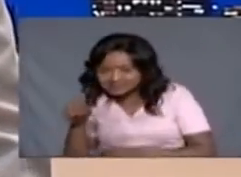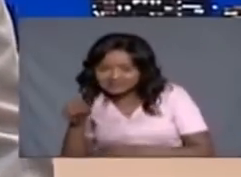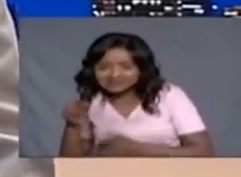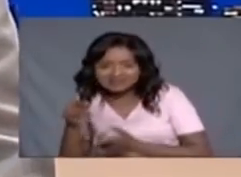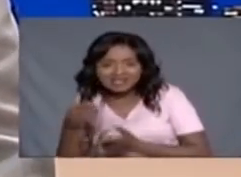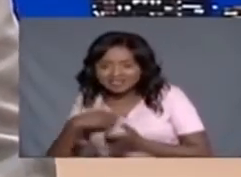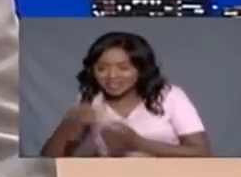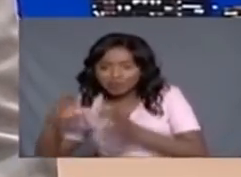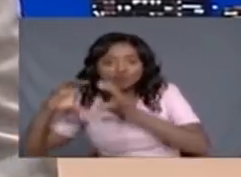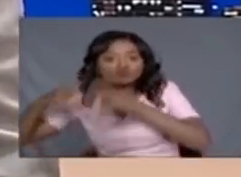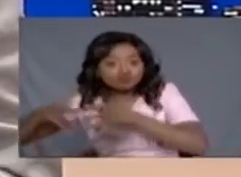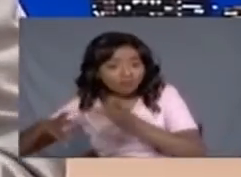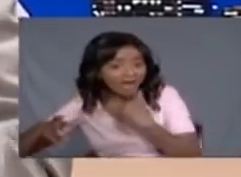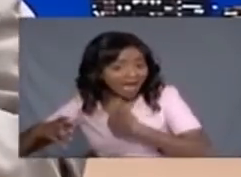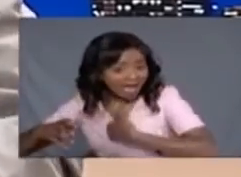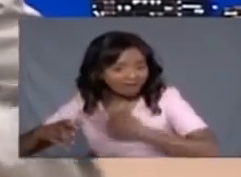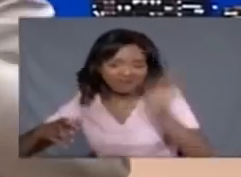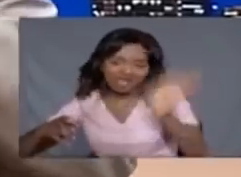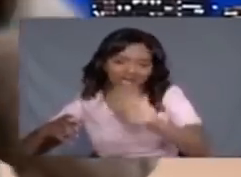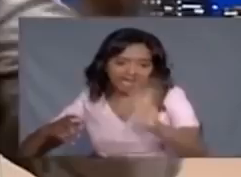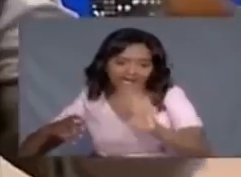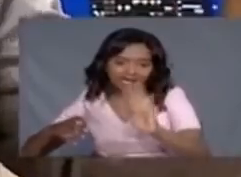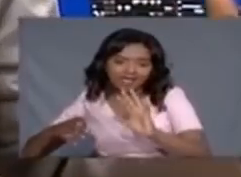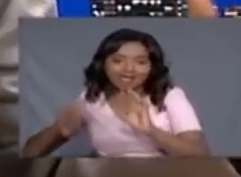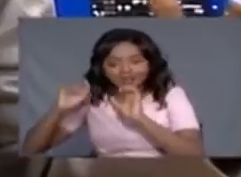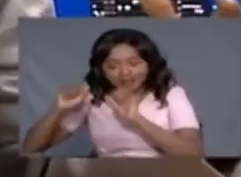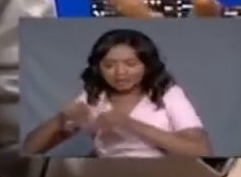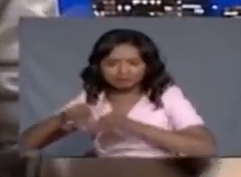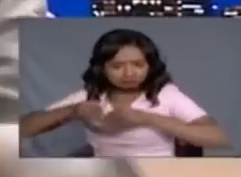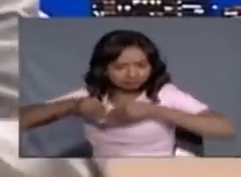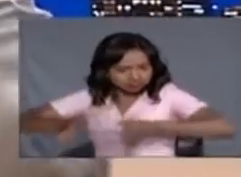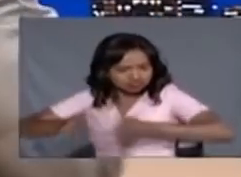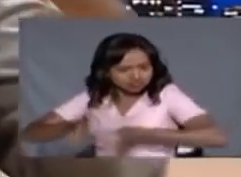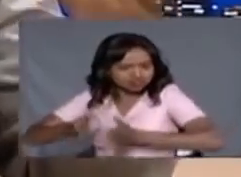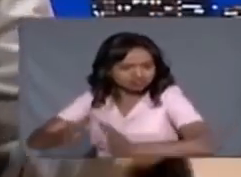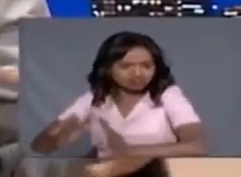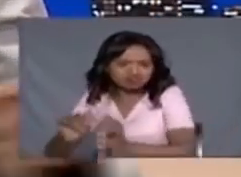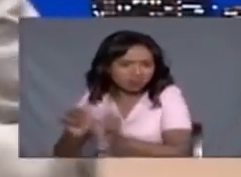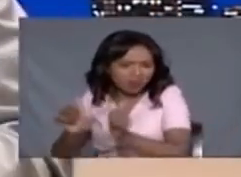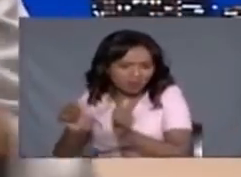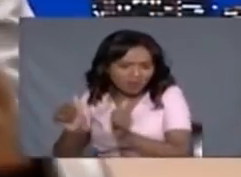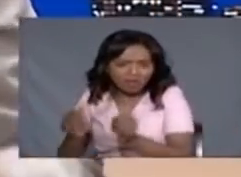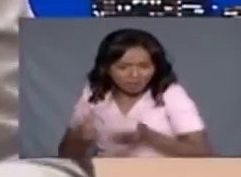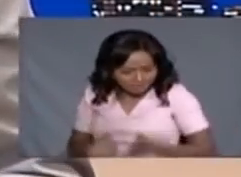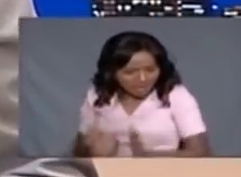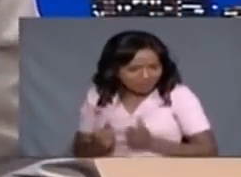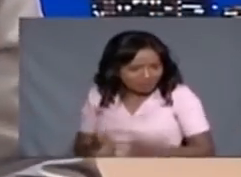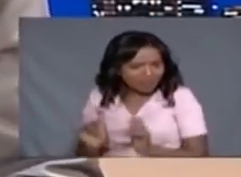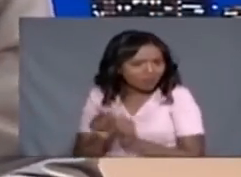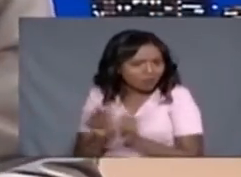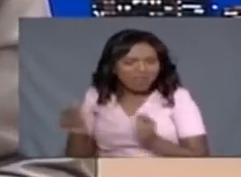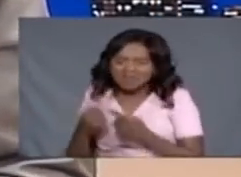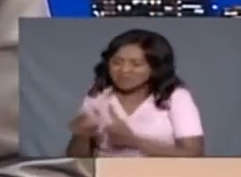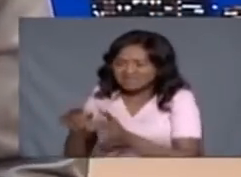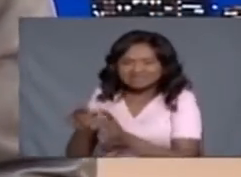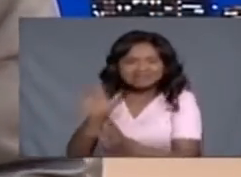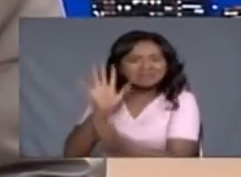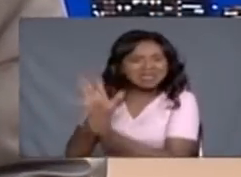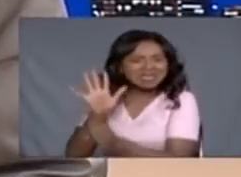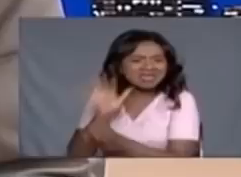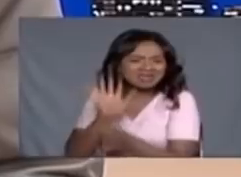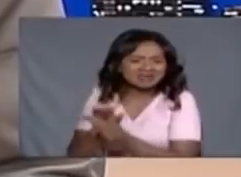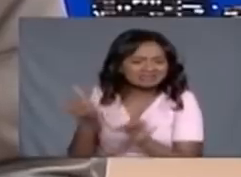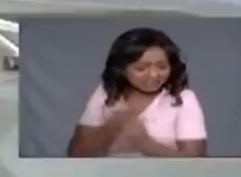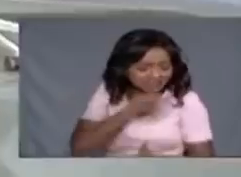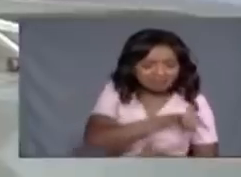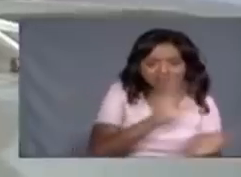swarms. Oh. Ah, we see. They can increase in population. Right. You can see many, but they will not swarm. Okay, interesting. Like shrimp